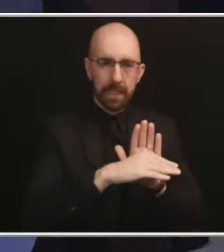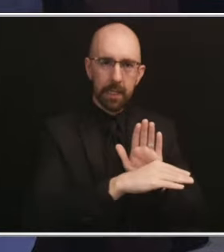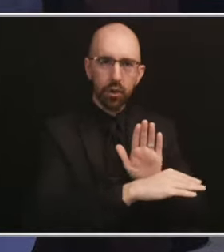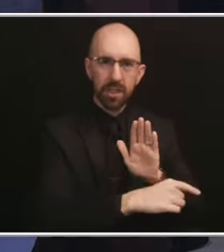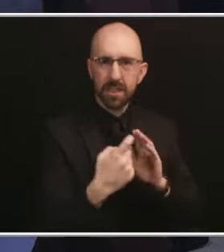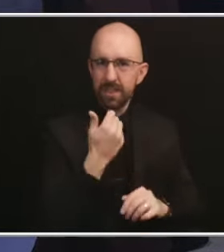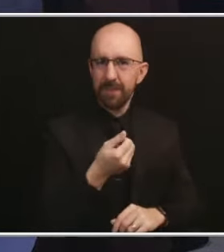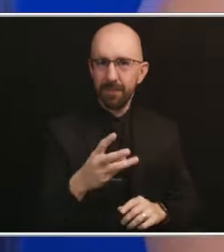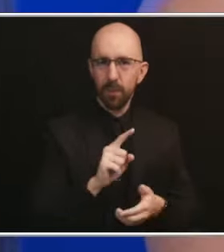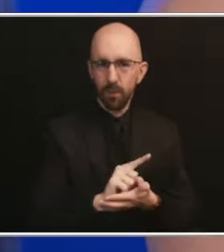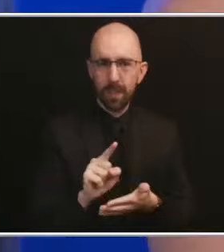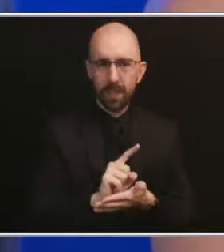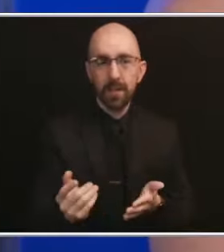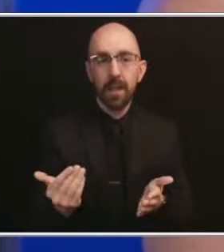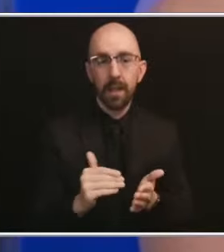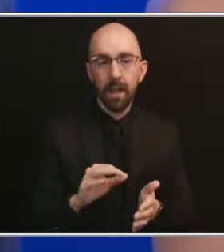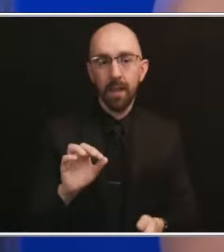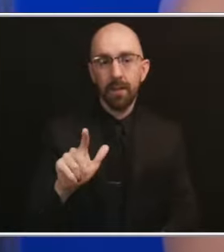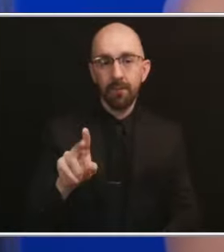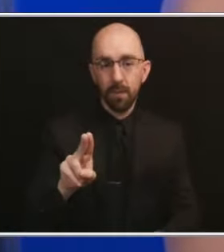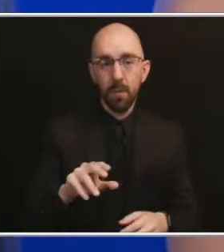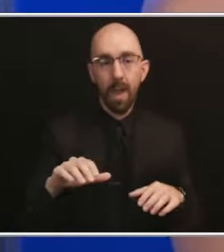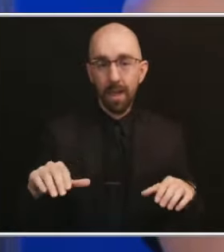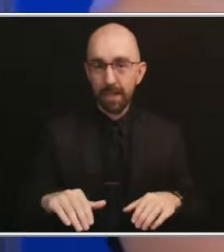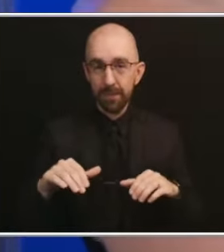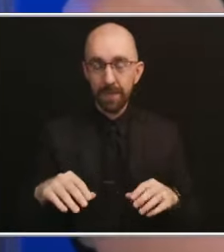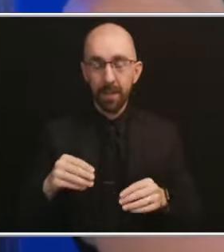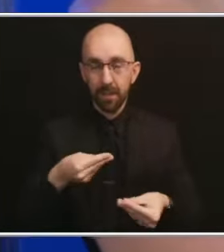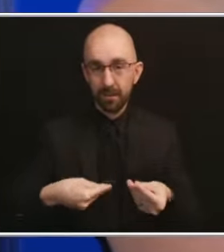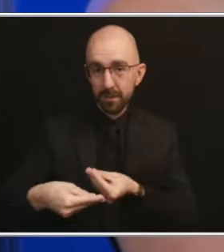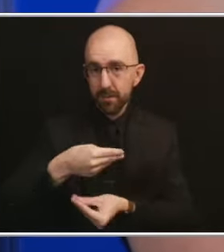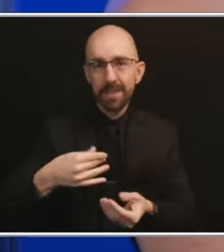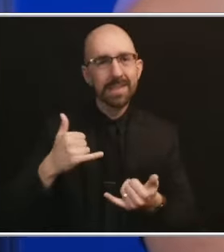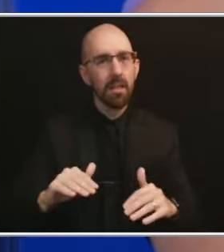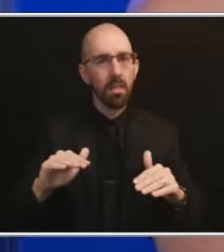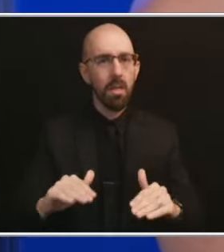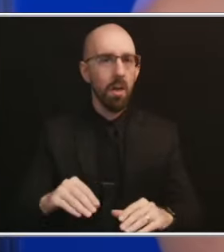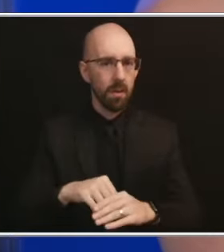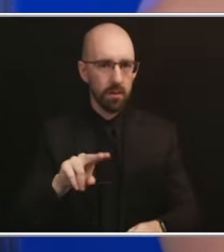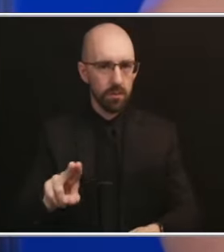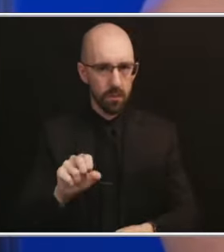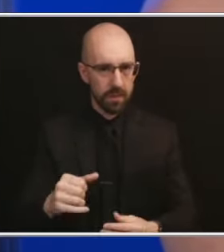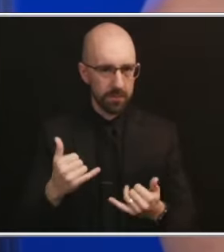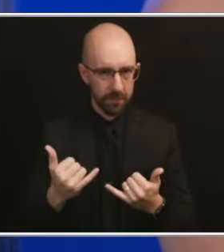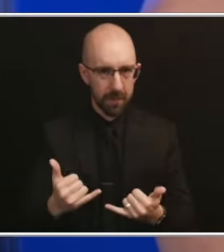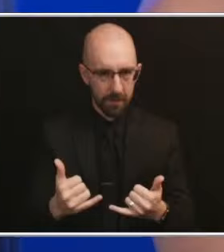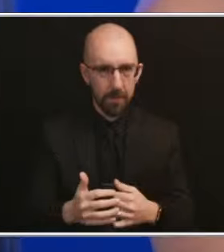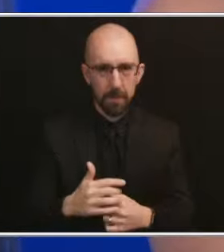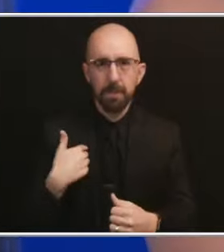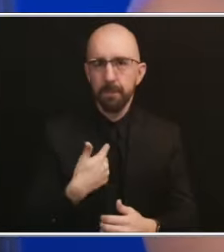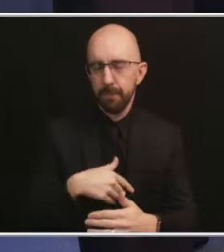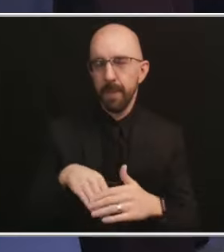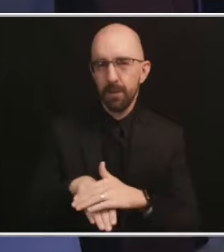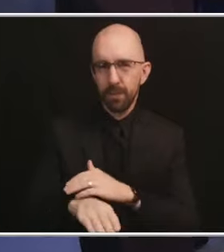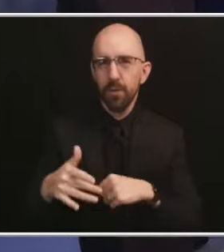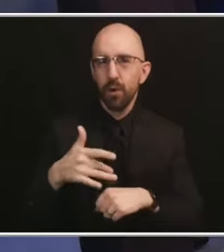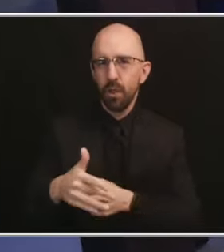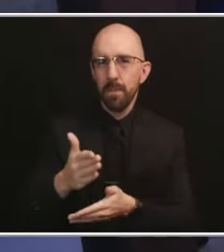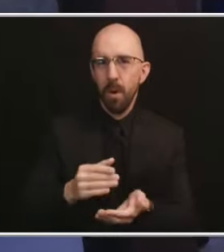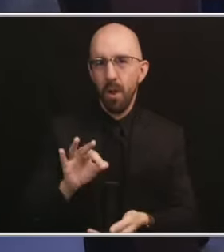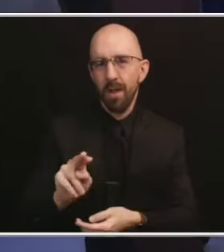And again, influenza activity remains very low in the United States right now. We are entering into the early part of November, so if you